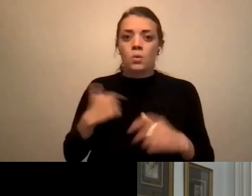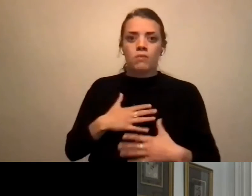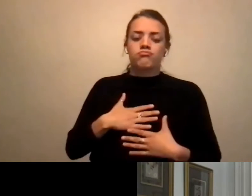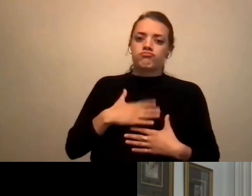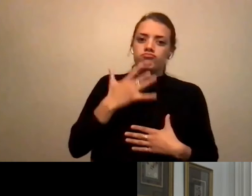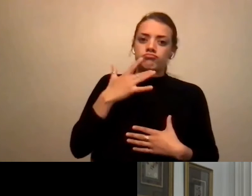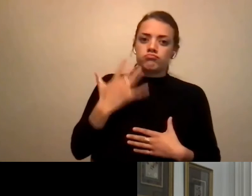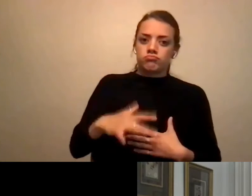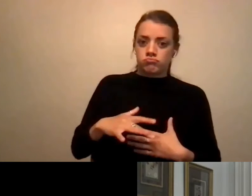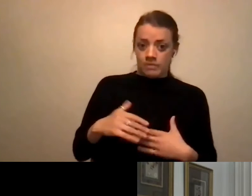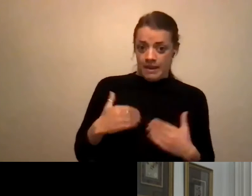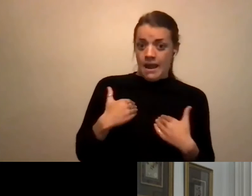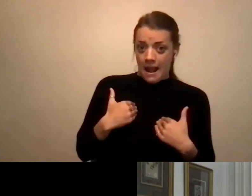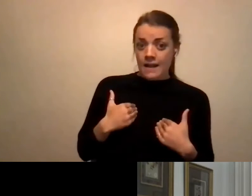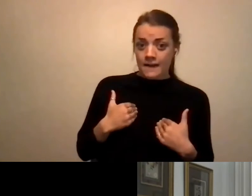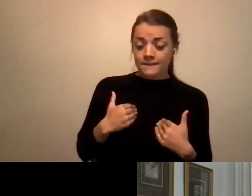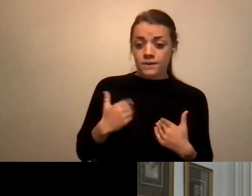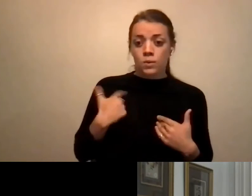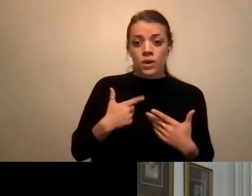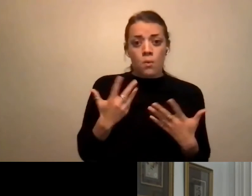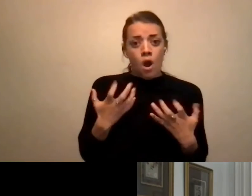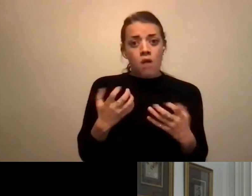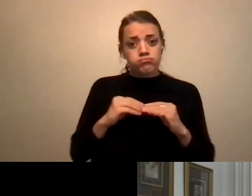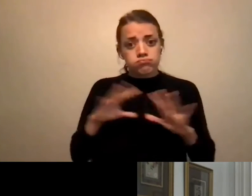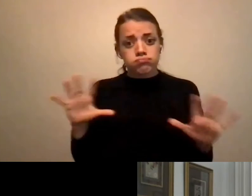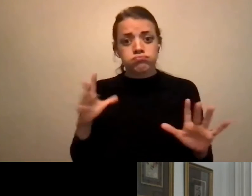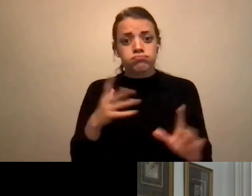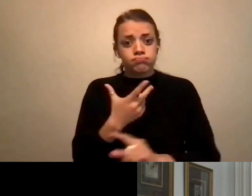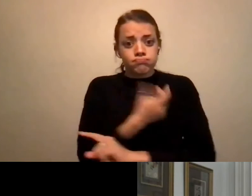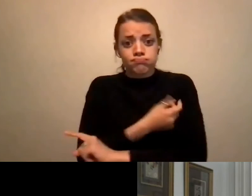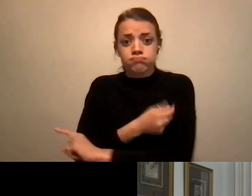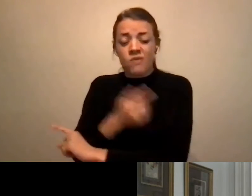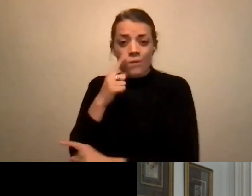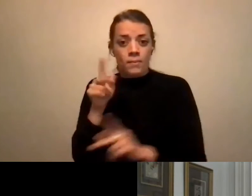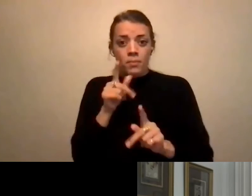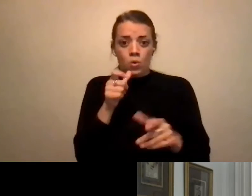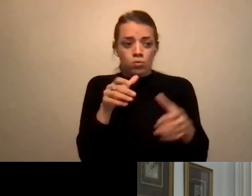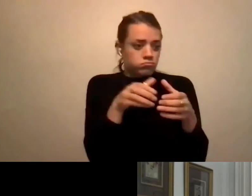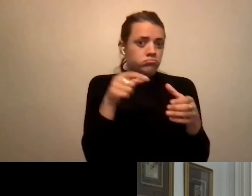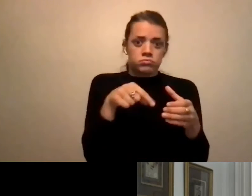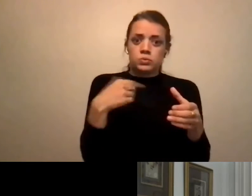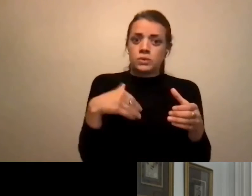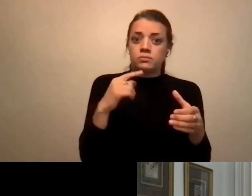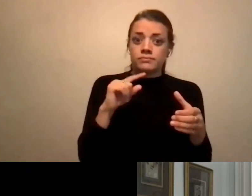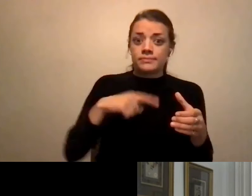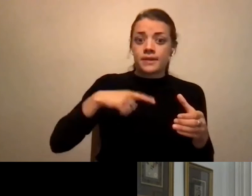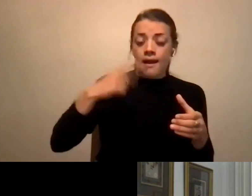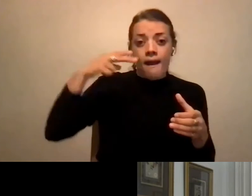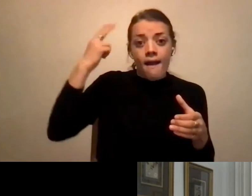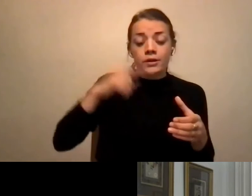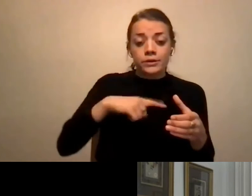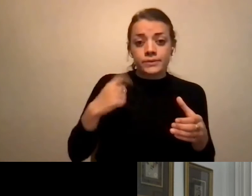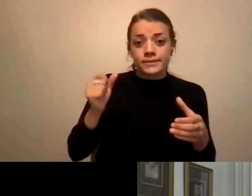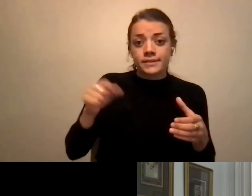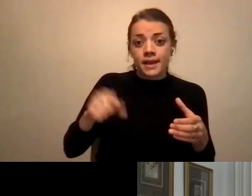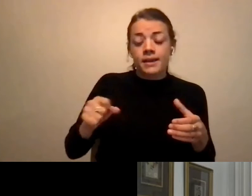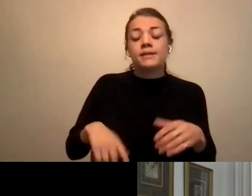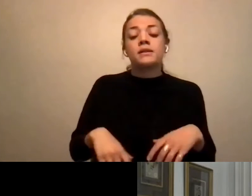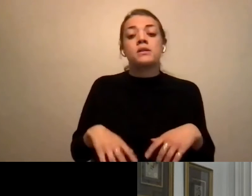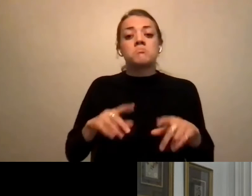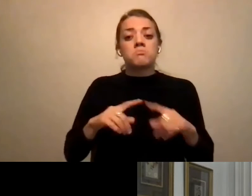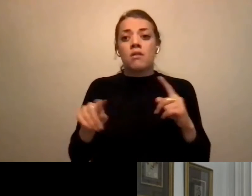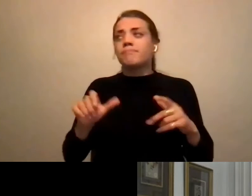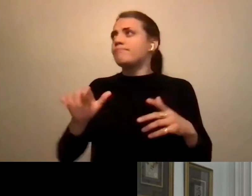to, like you said, the populations that are most impacted. But really, even the people that, there was an older lady that came